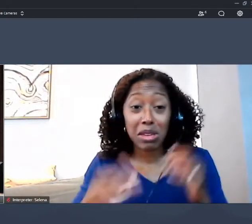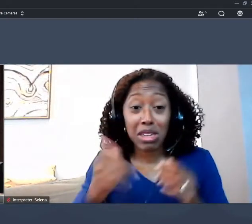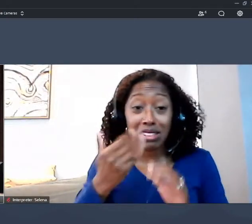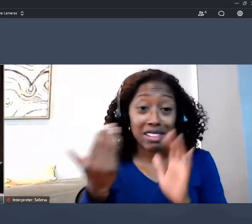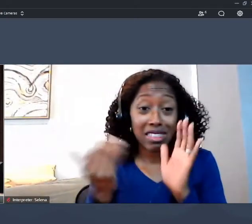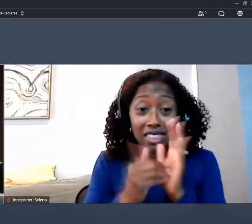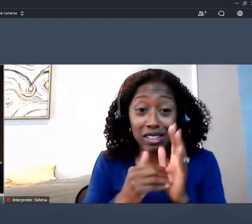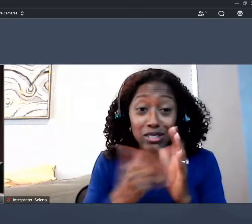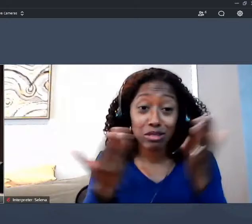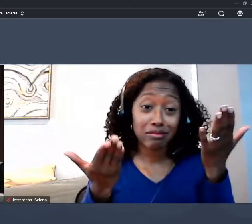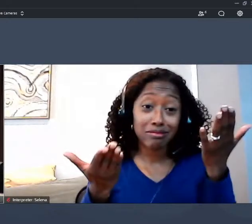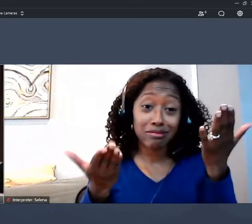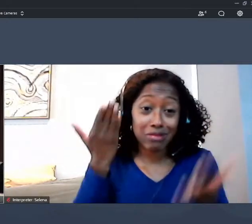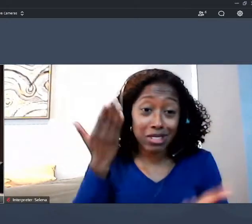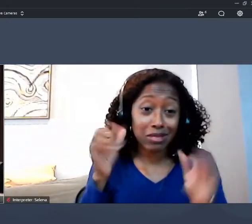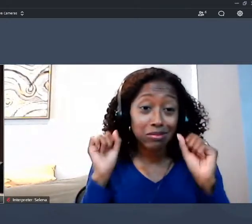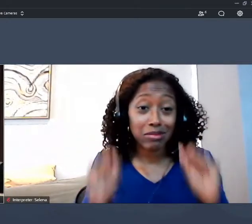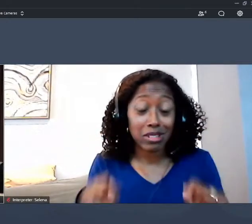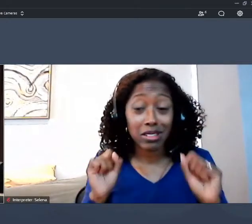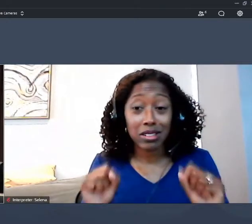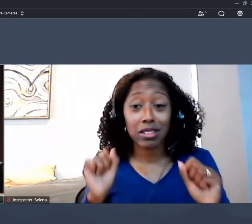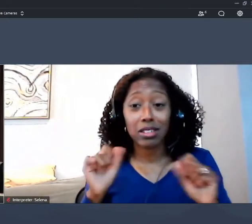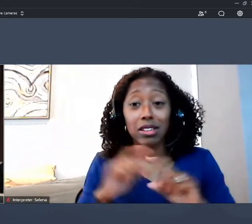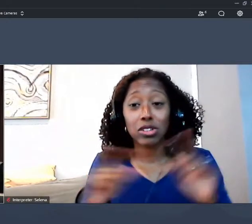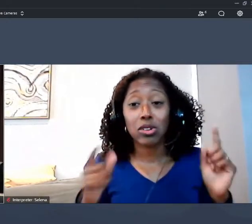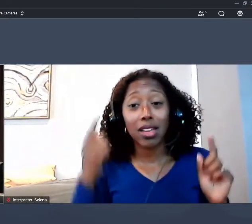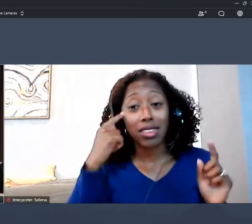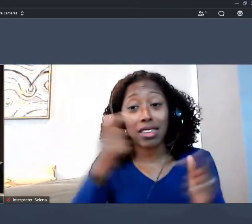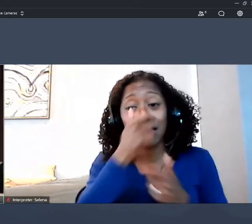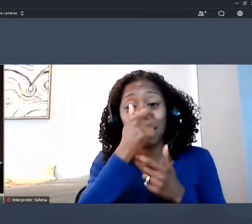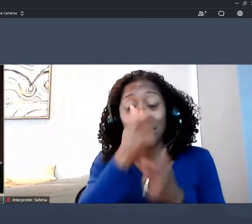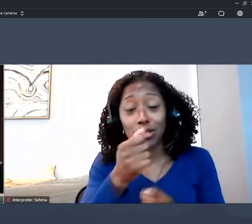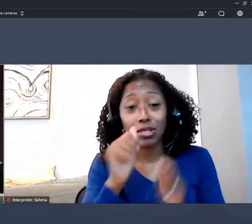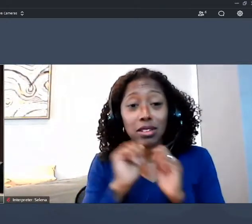pending. So I just find it interesting how we're